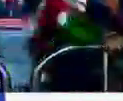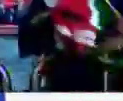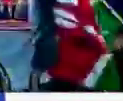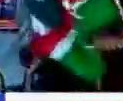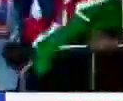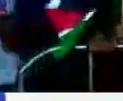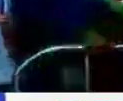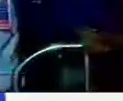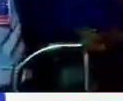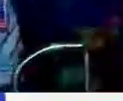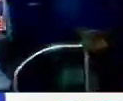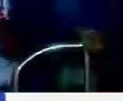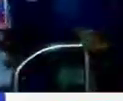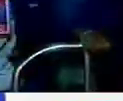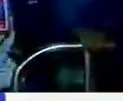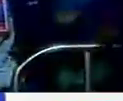8,203,290 votes,